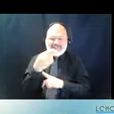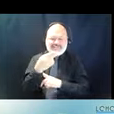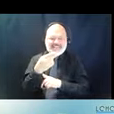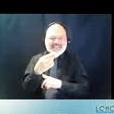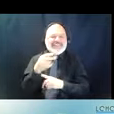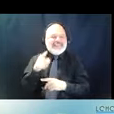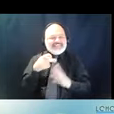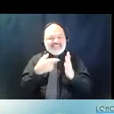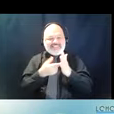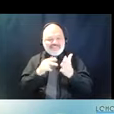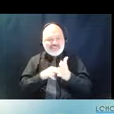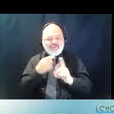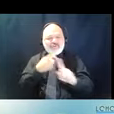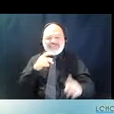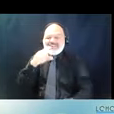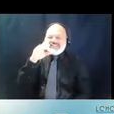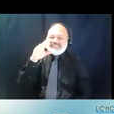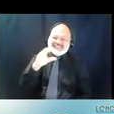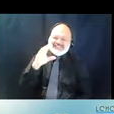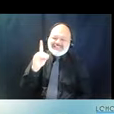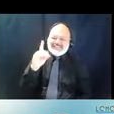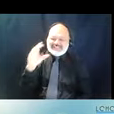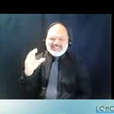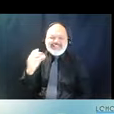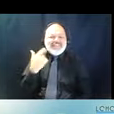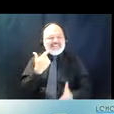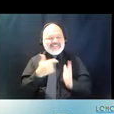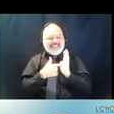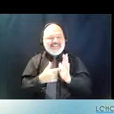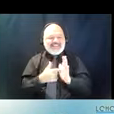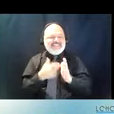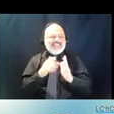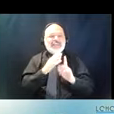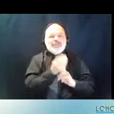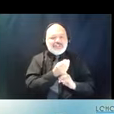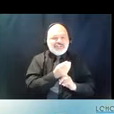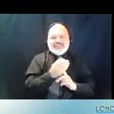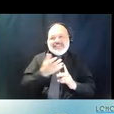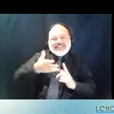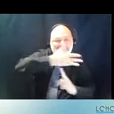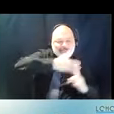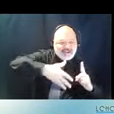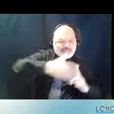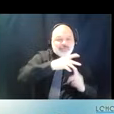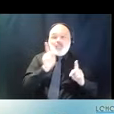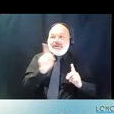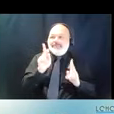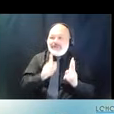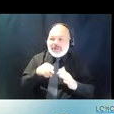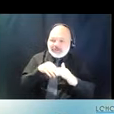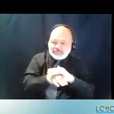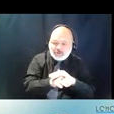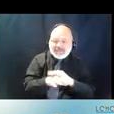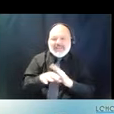definition from the CDC, and social determinants of health are the conditions in the environments where people are born, live,